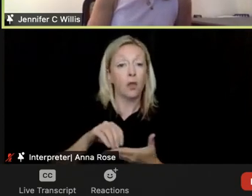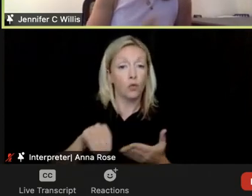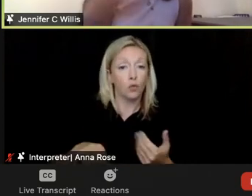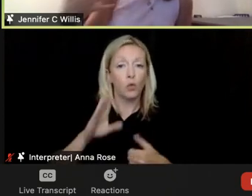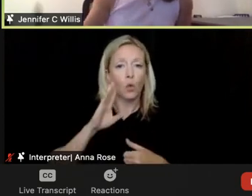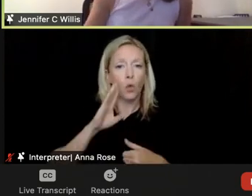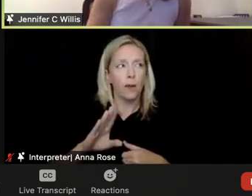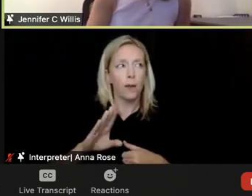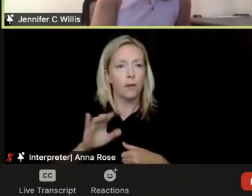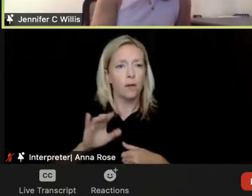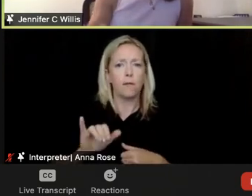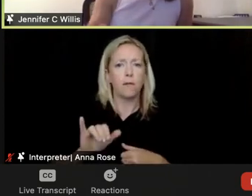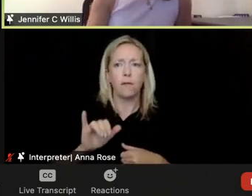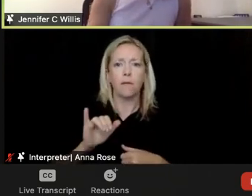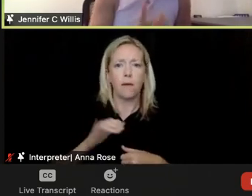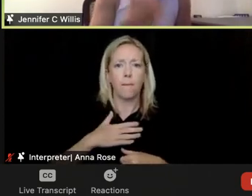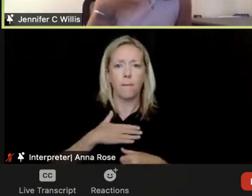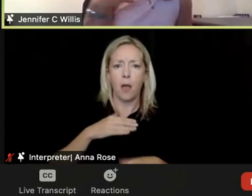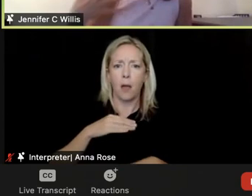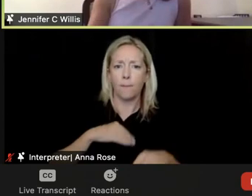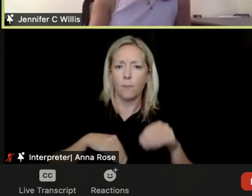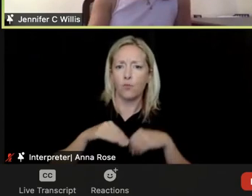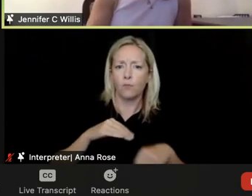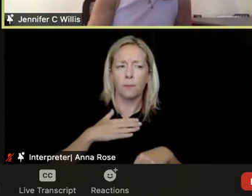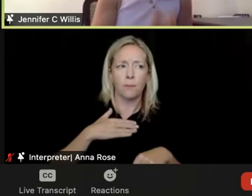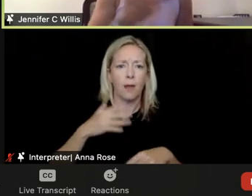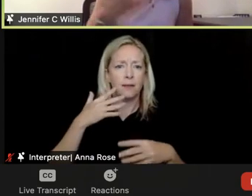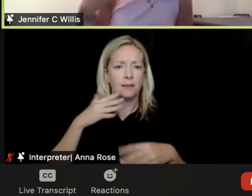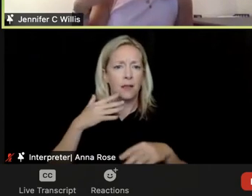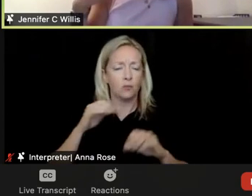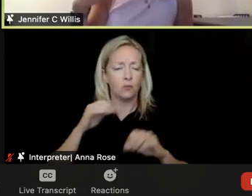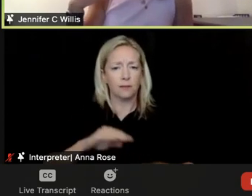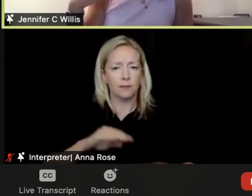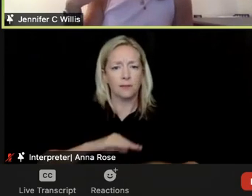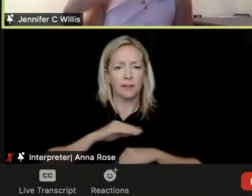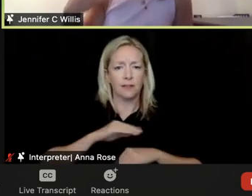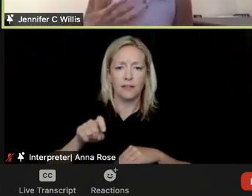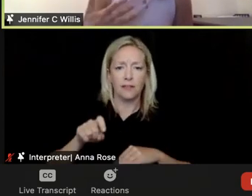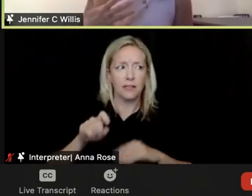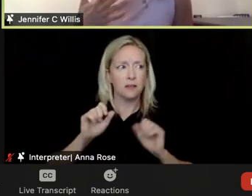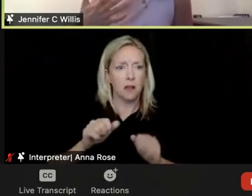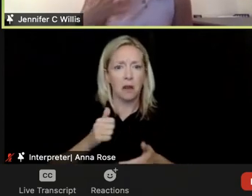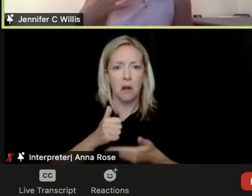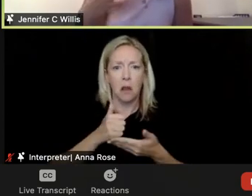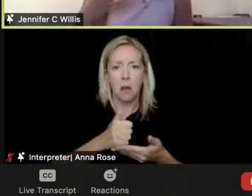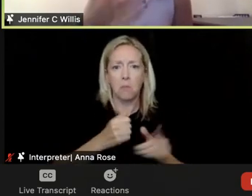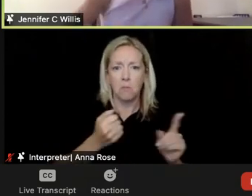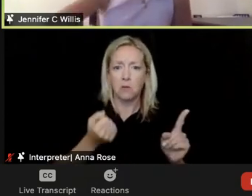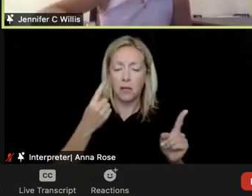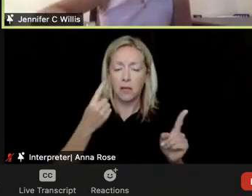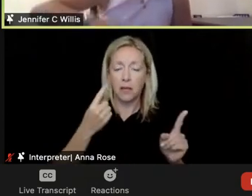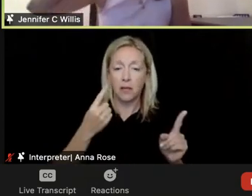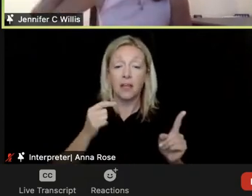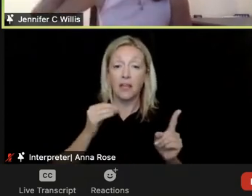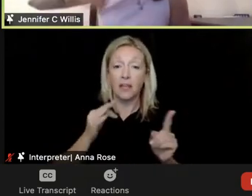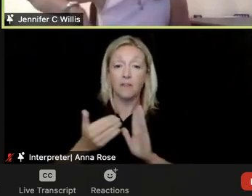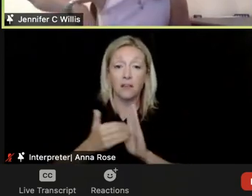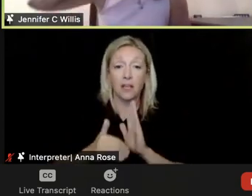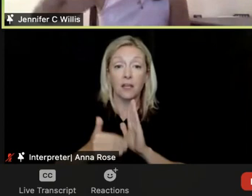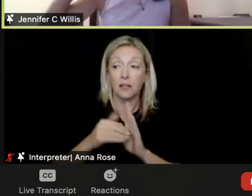sounds can be meaningful and meet a variety of needs. You know, that child's going to learn to trust that that teacher, when that